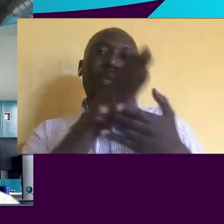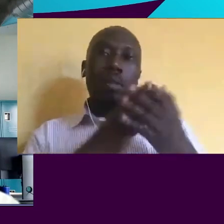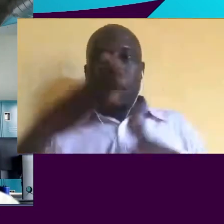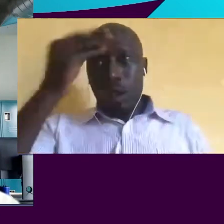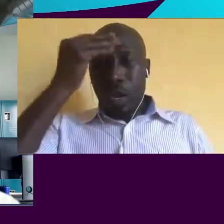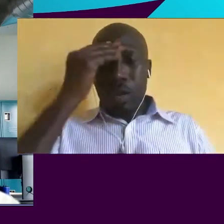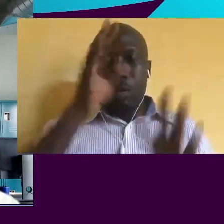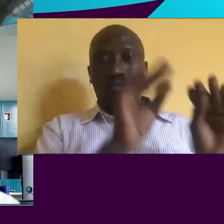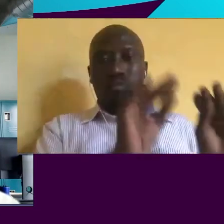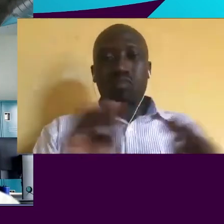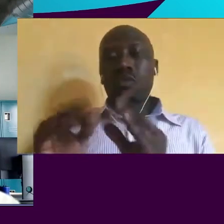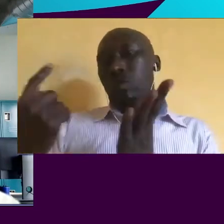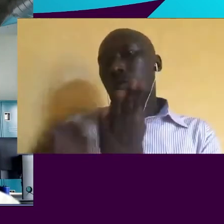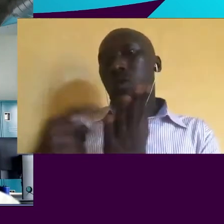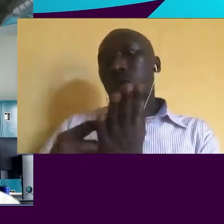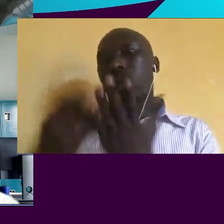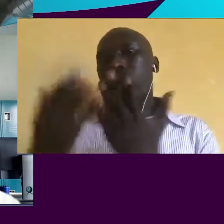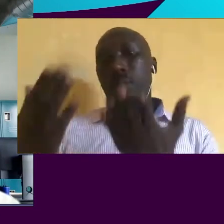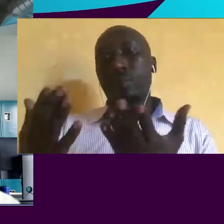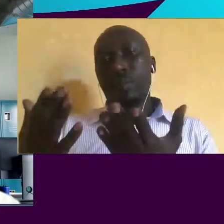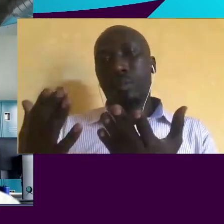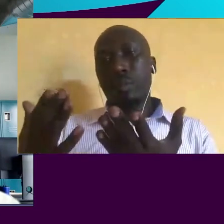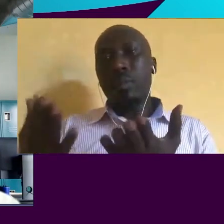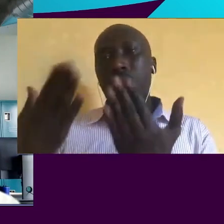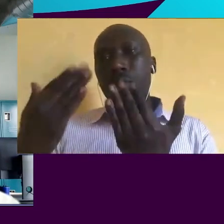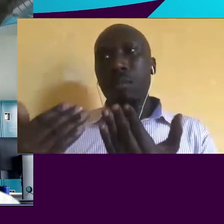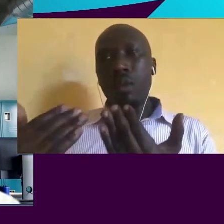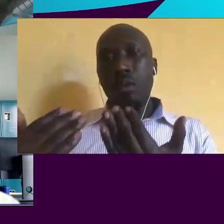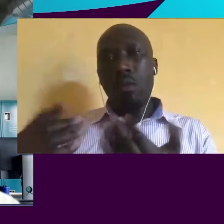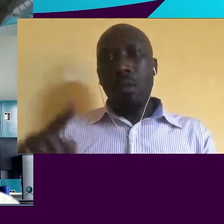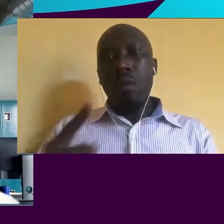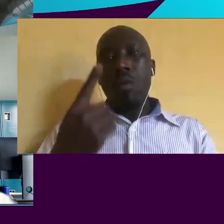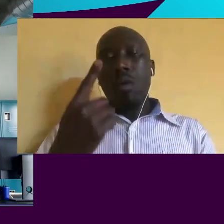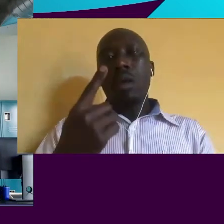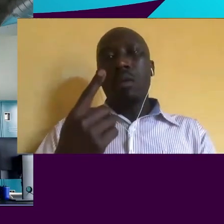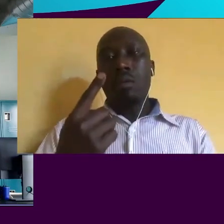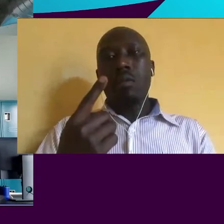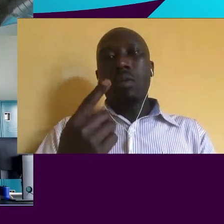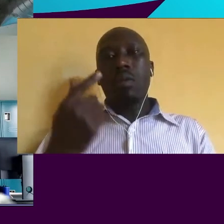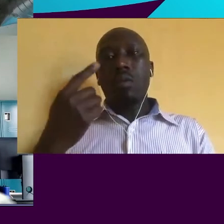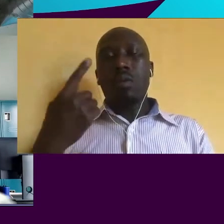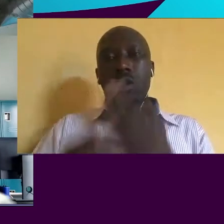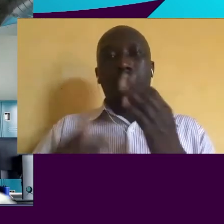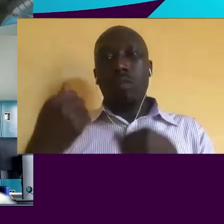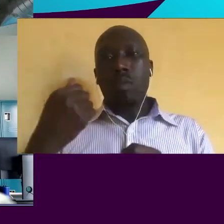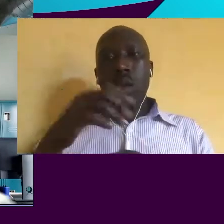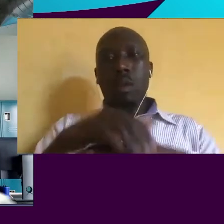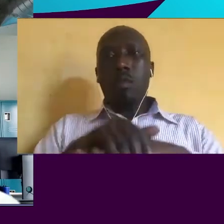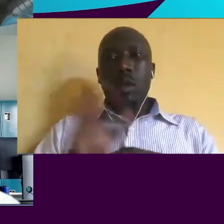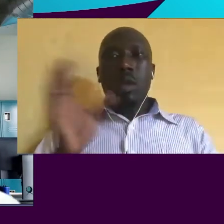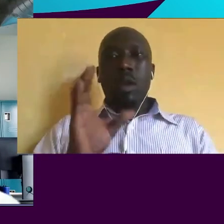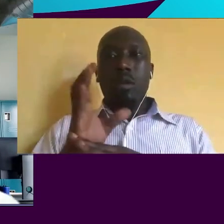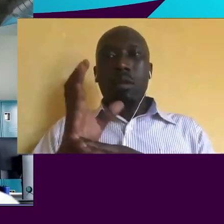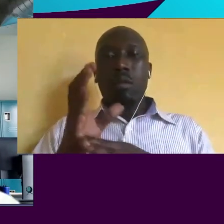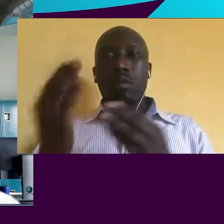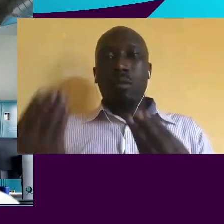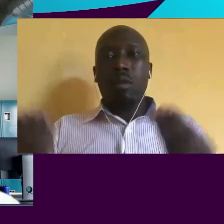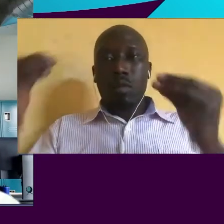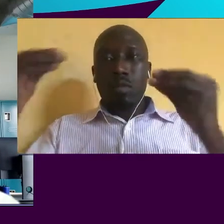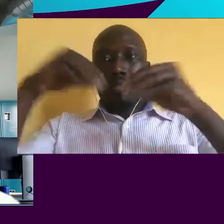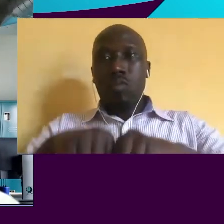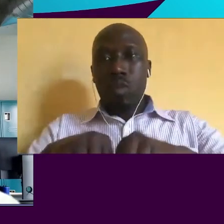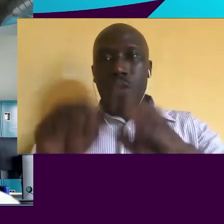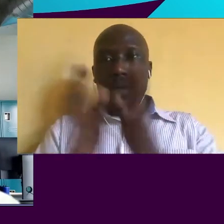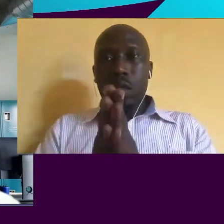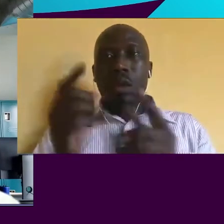Uganda? So one way we do that as British Council, obviously, is by bringing together different actors, the people that are in the